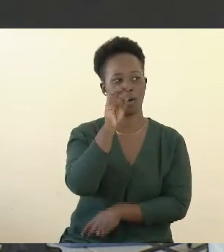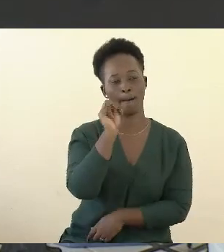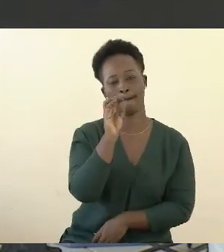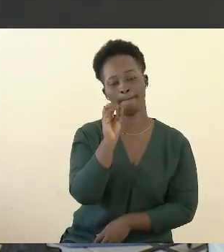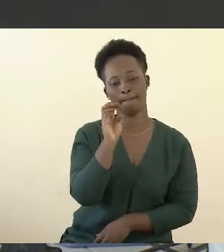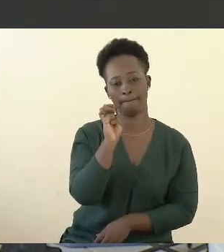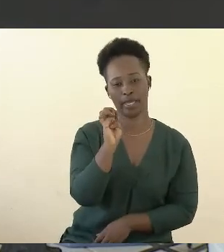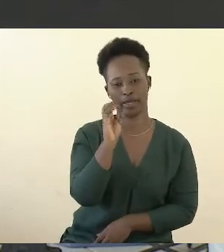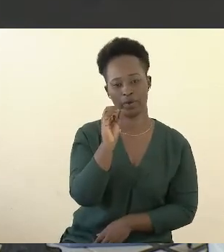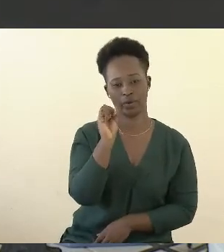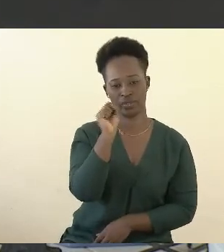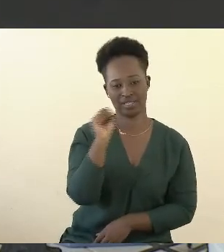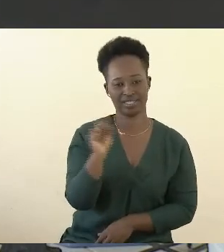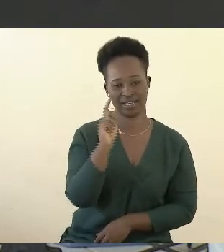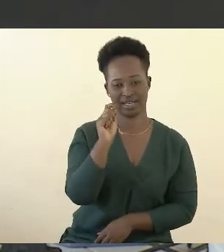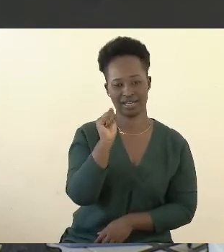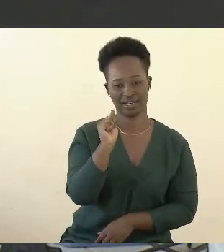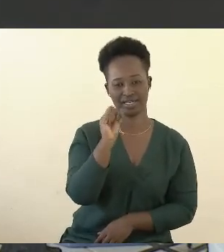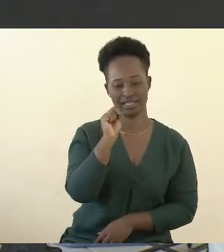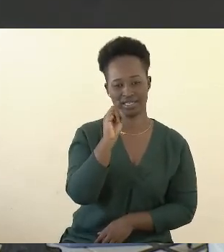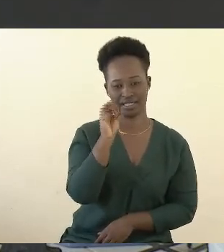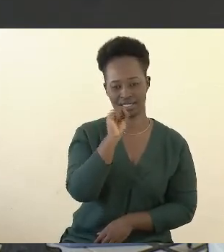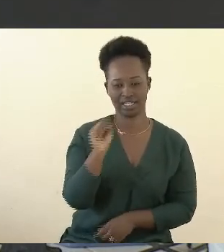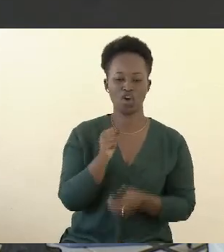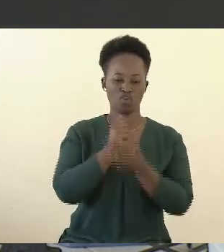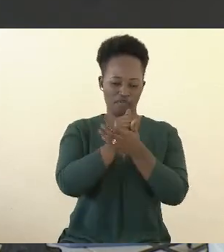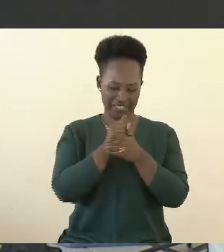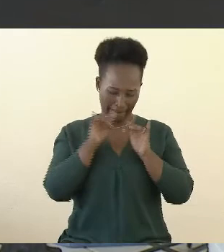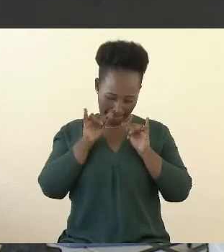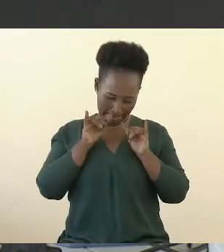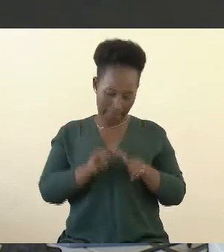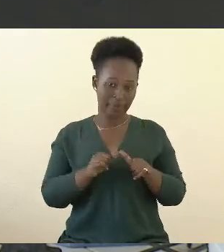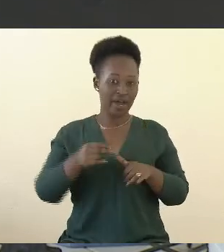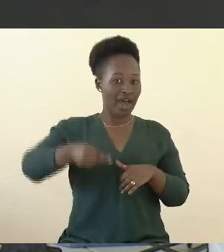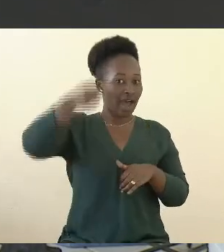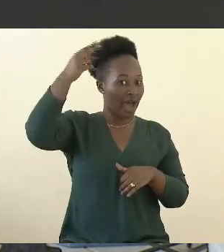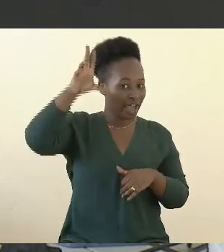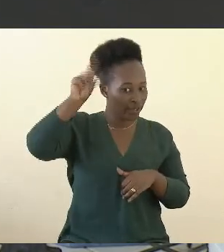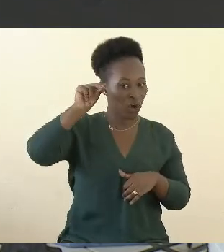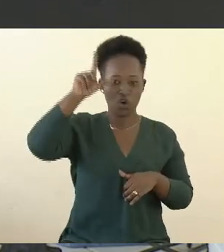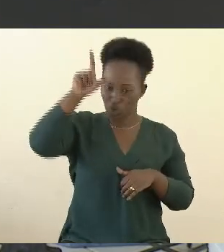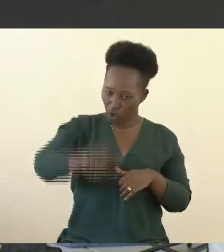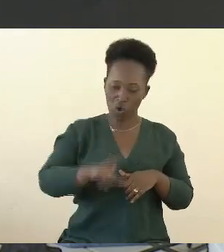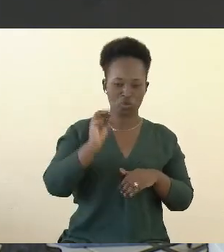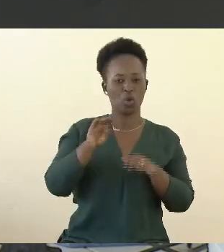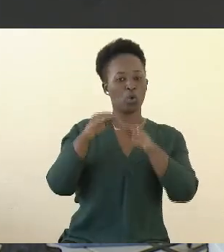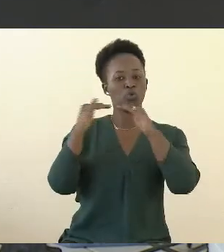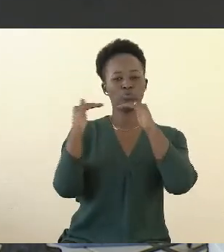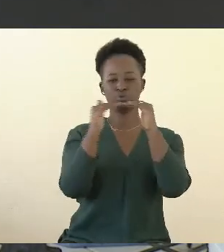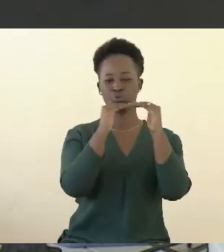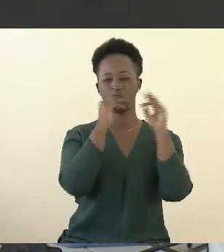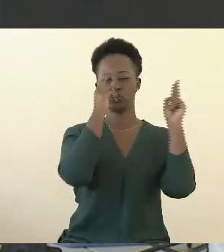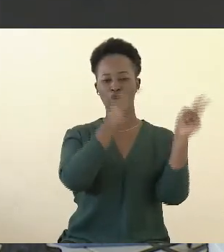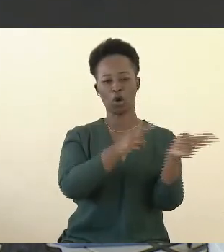maintaining a constant, the temperature to be constant, not very high, not very low, regardless of external